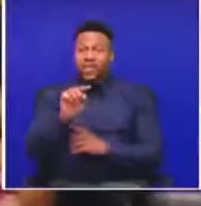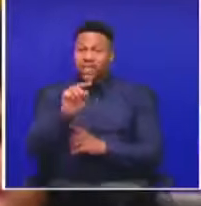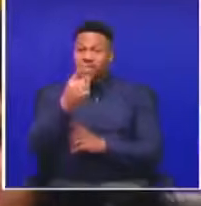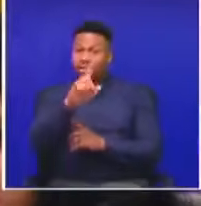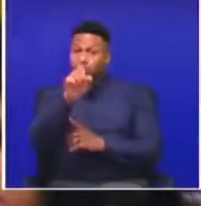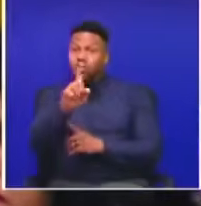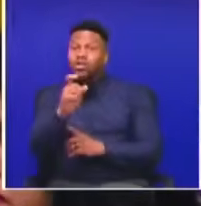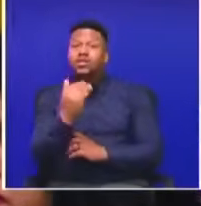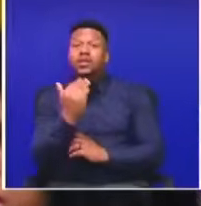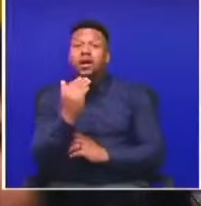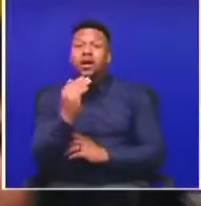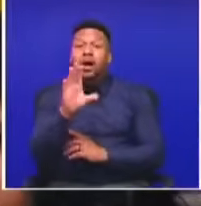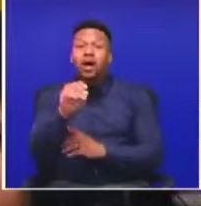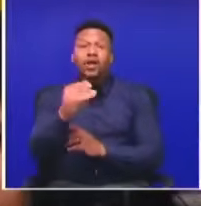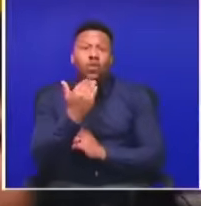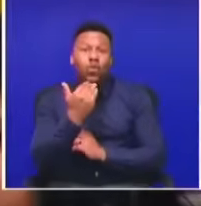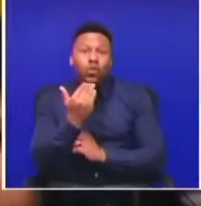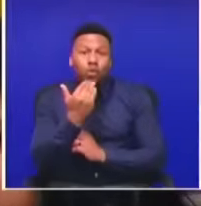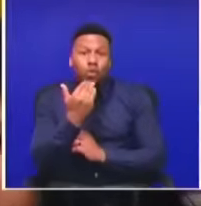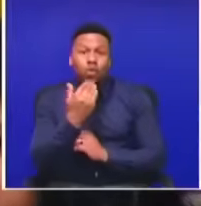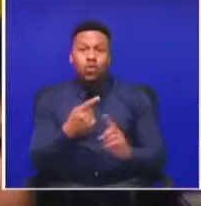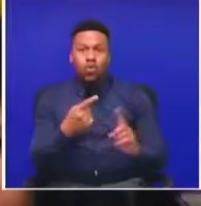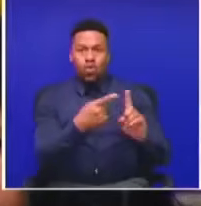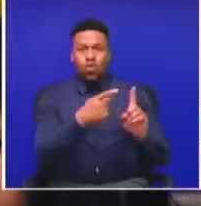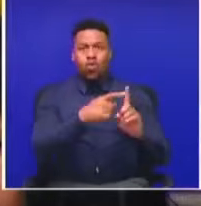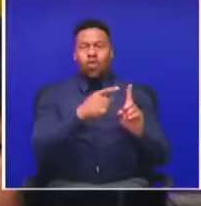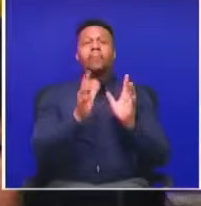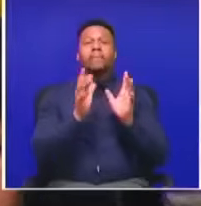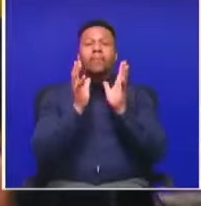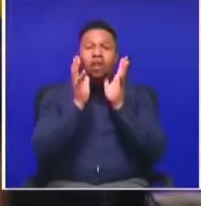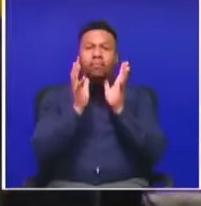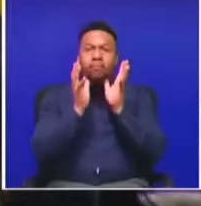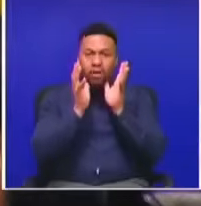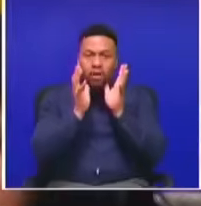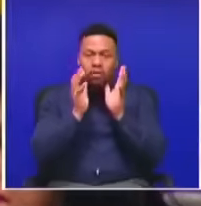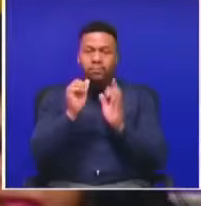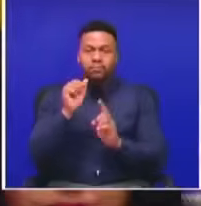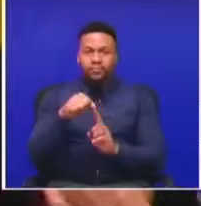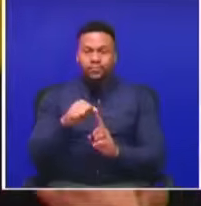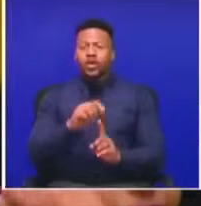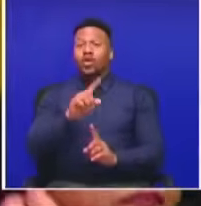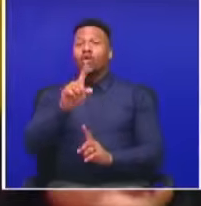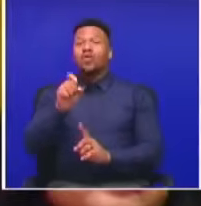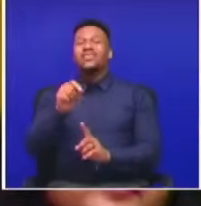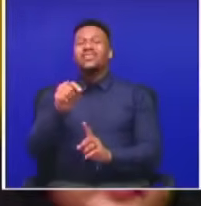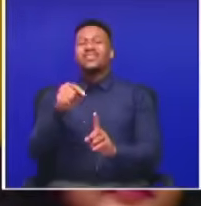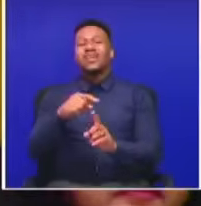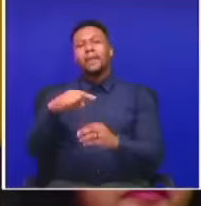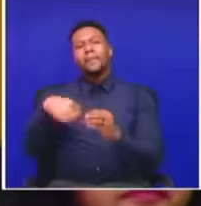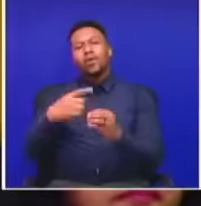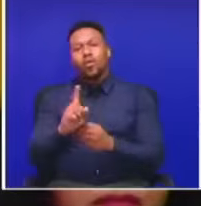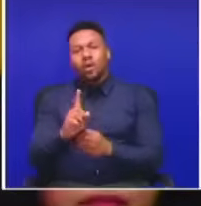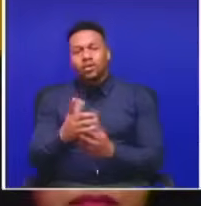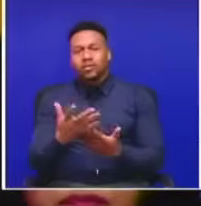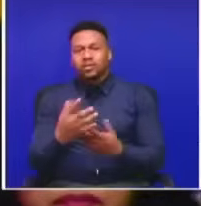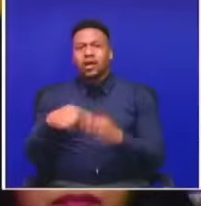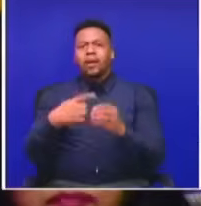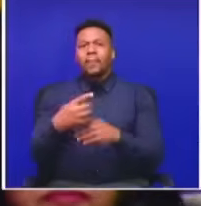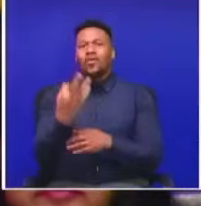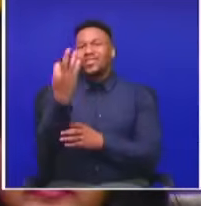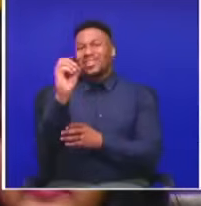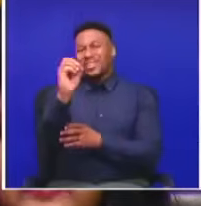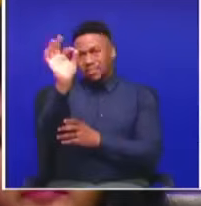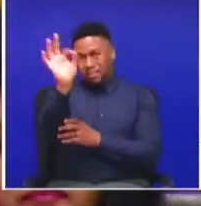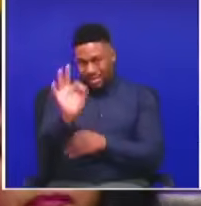the Honorable J.S. Malema. The question is on the imposition of 30% duties of South